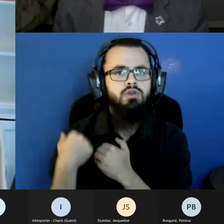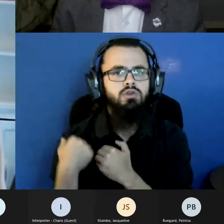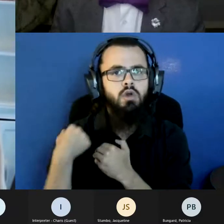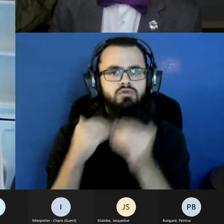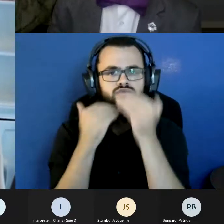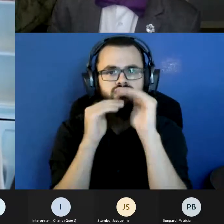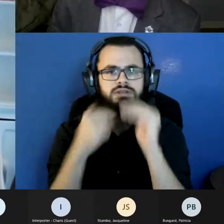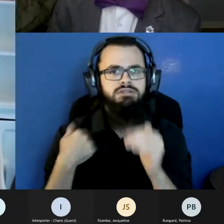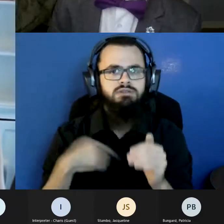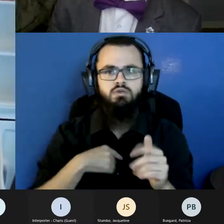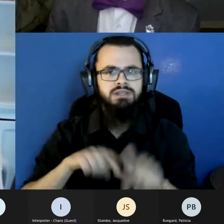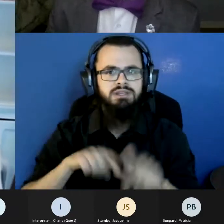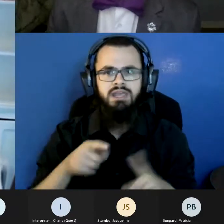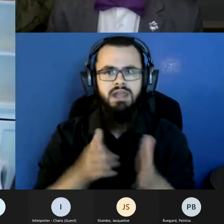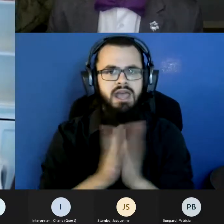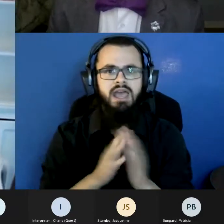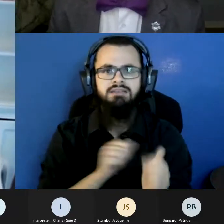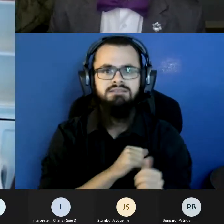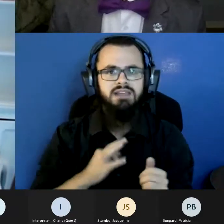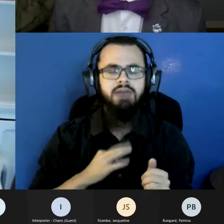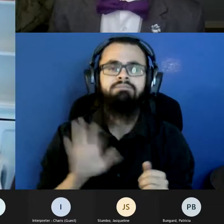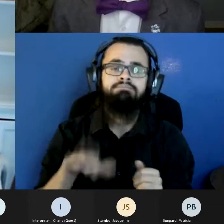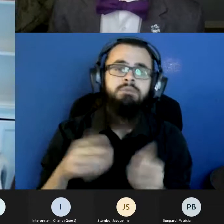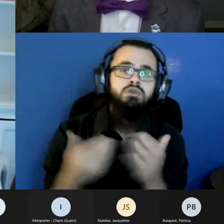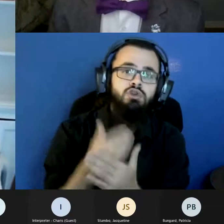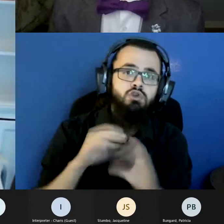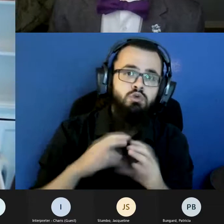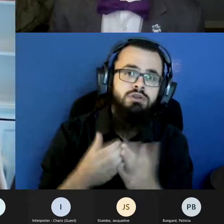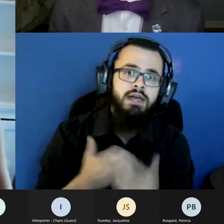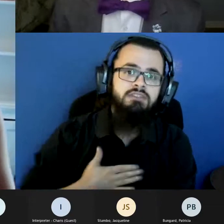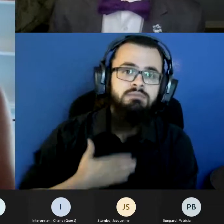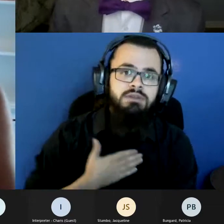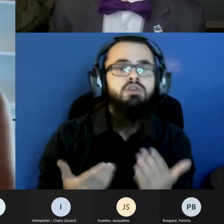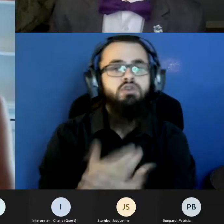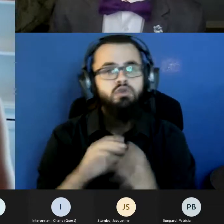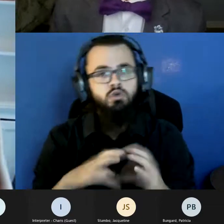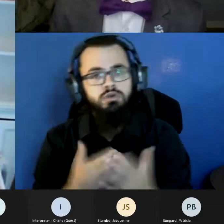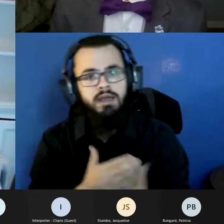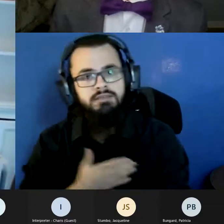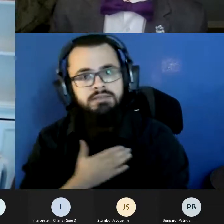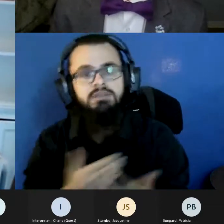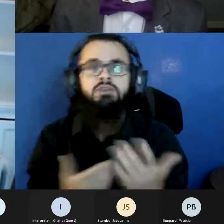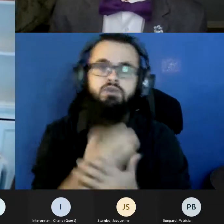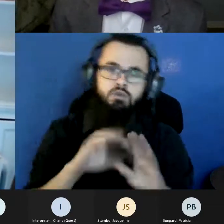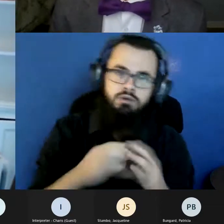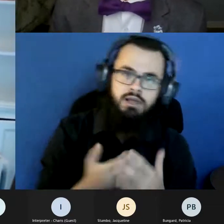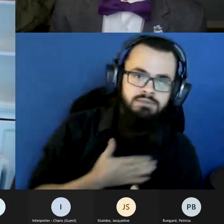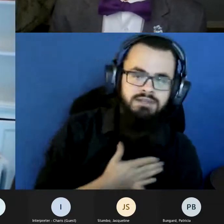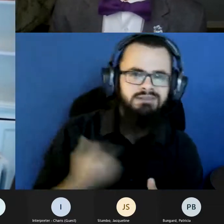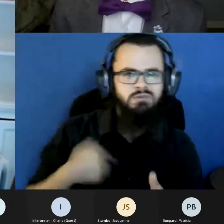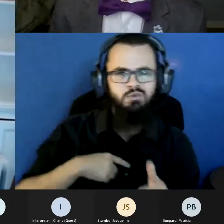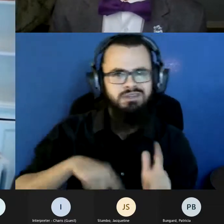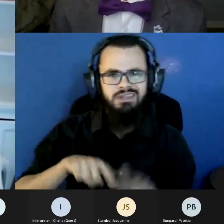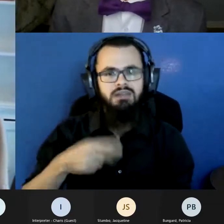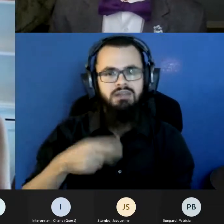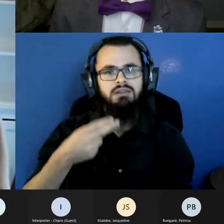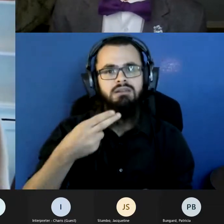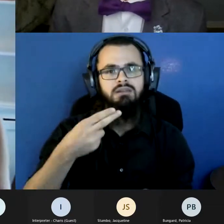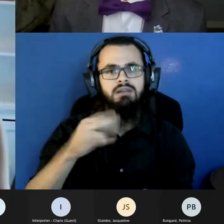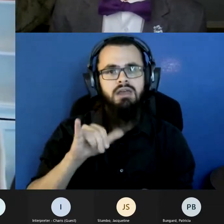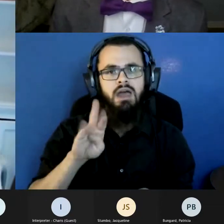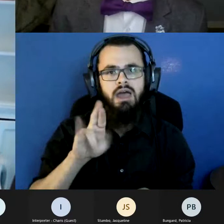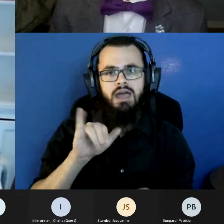continually add multiple sections and multiple sections. Hybrid is a modality that's possible. High flex is possible,